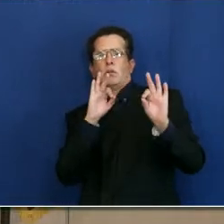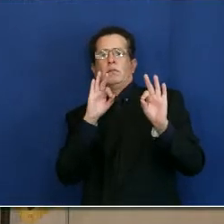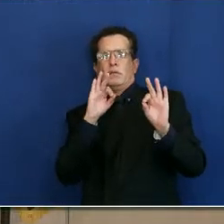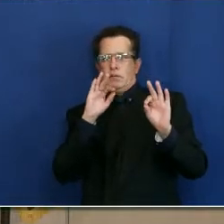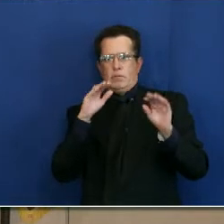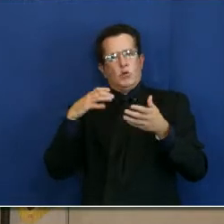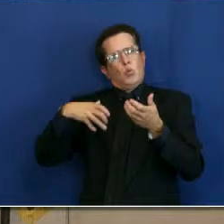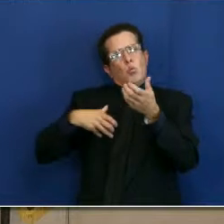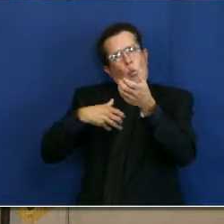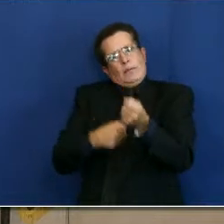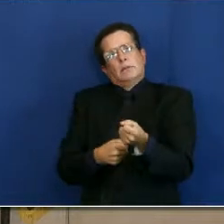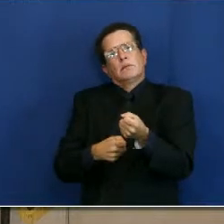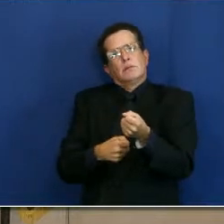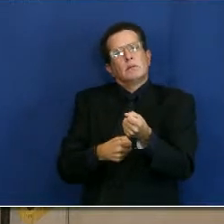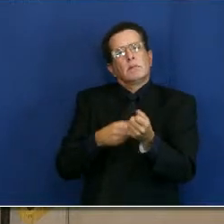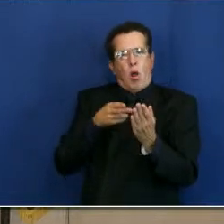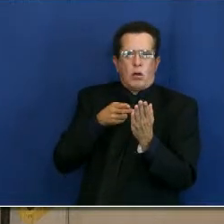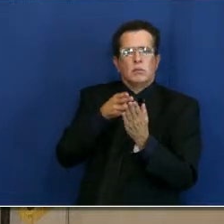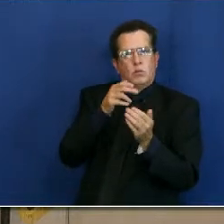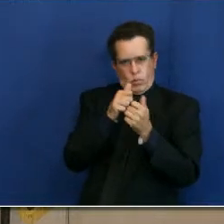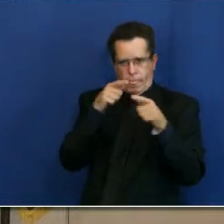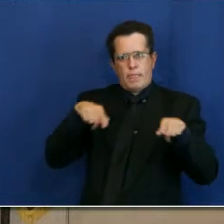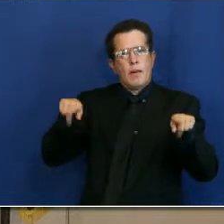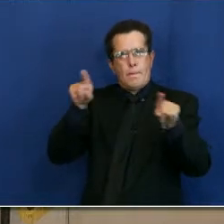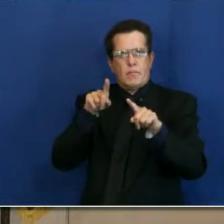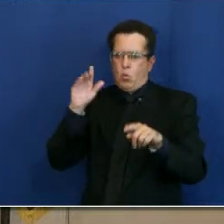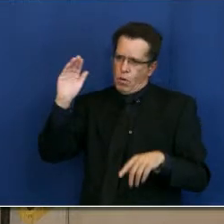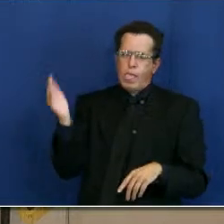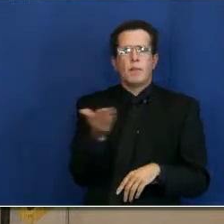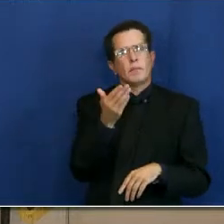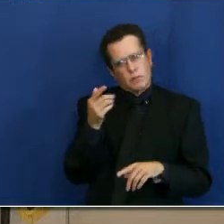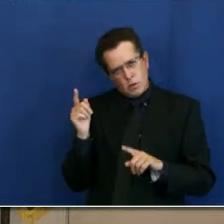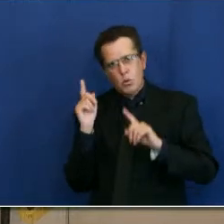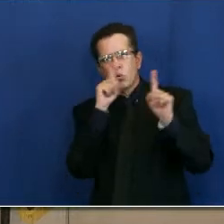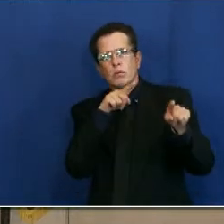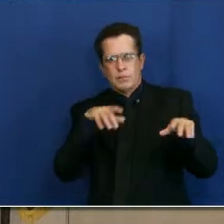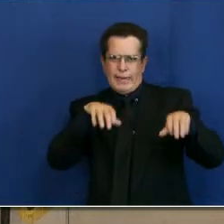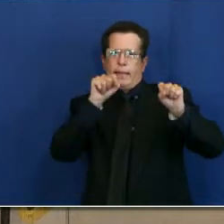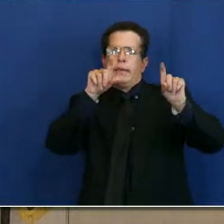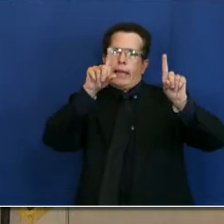that type of trust and relationship with folks that will welcome taking the test.